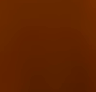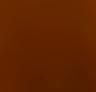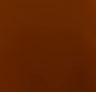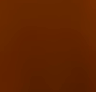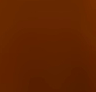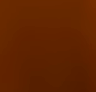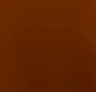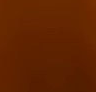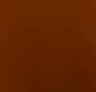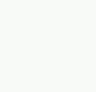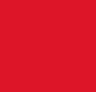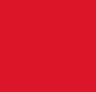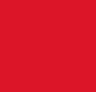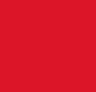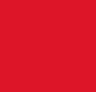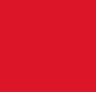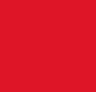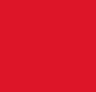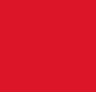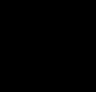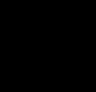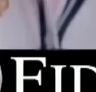A finger-licking good deal.